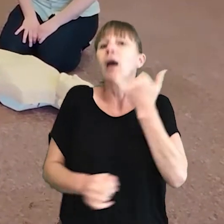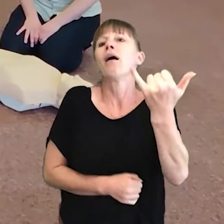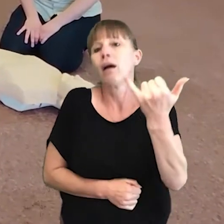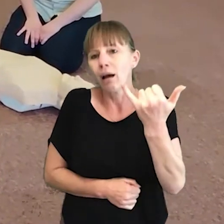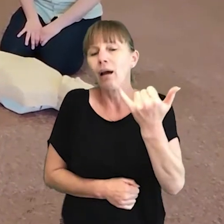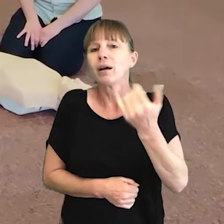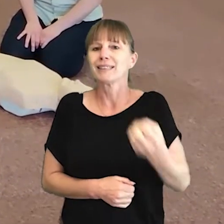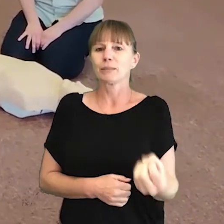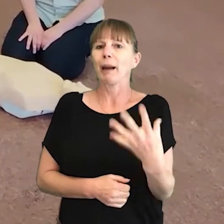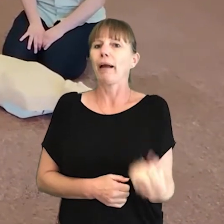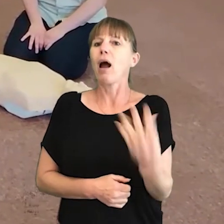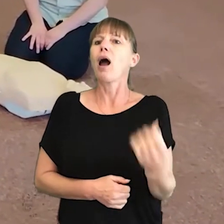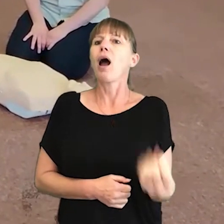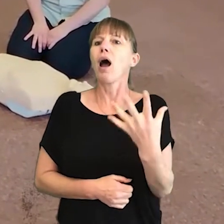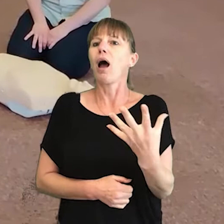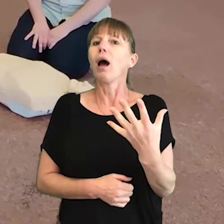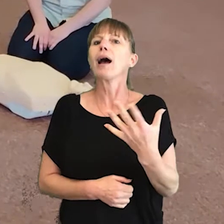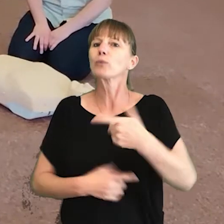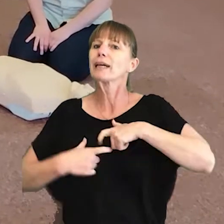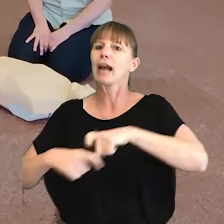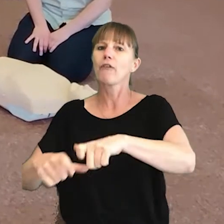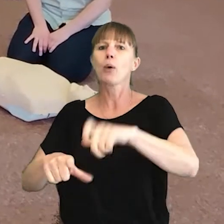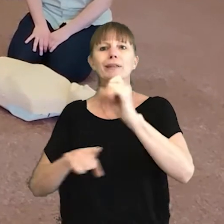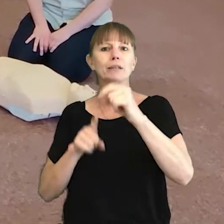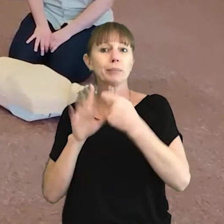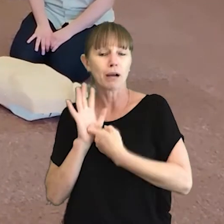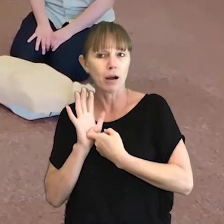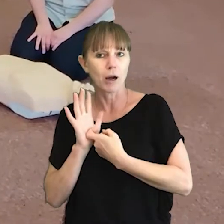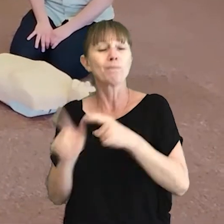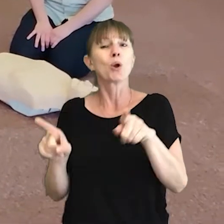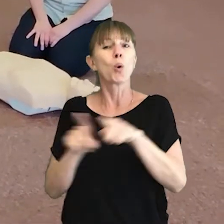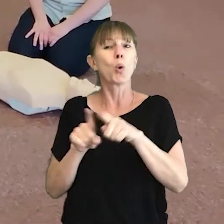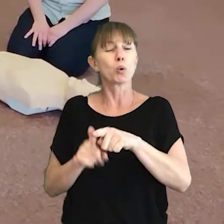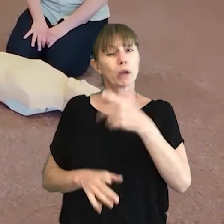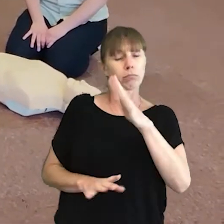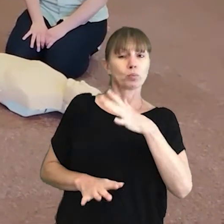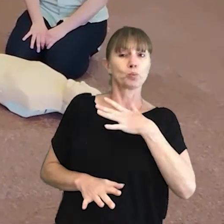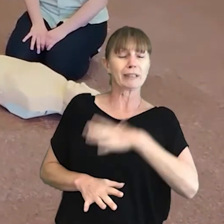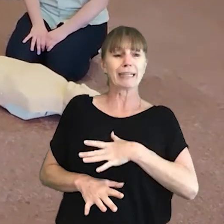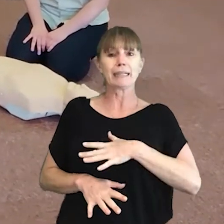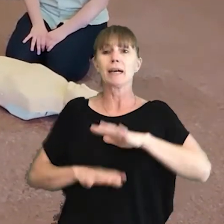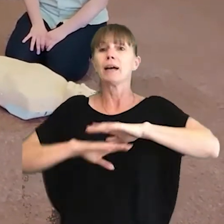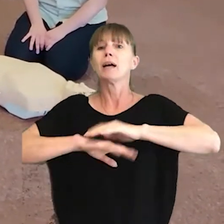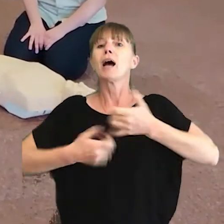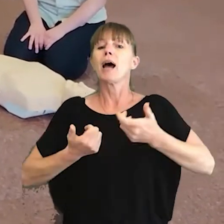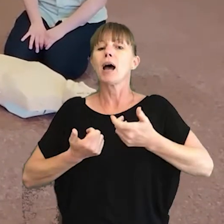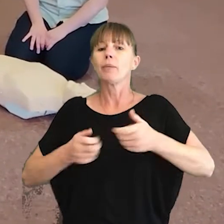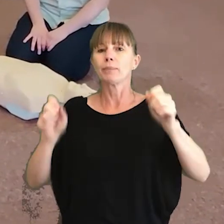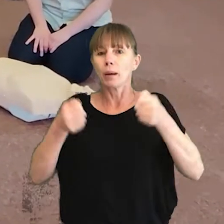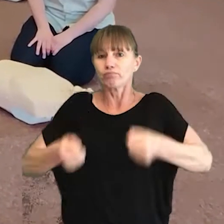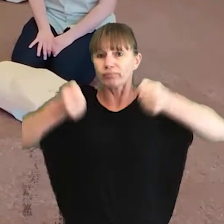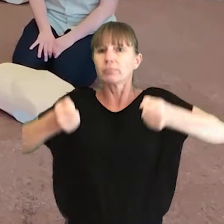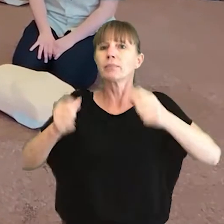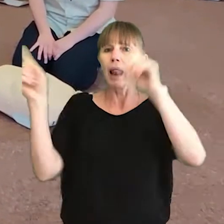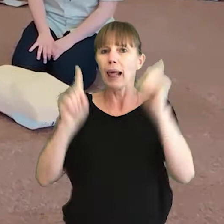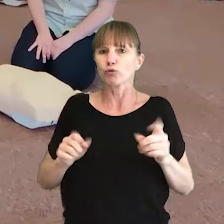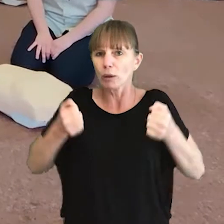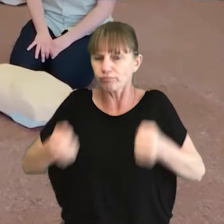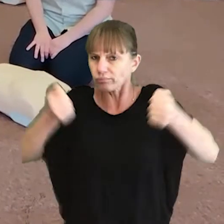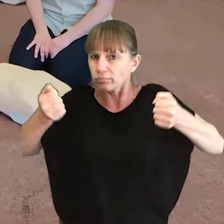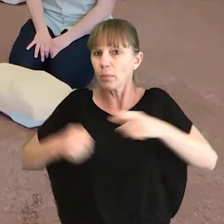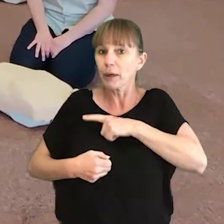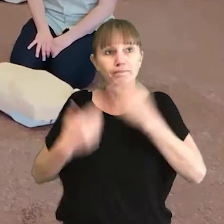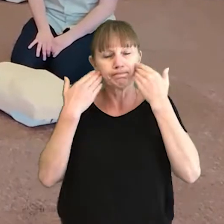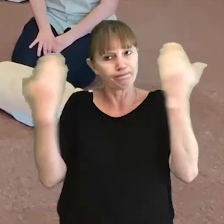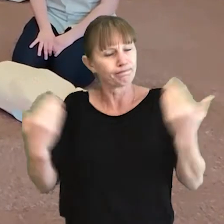onto speaker as we're doing the rest of it. We also need to call for a defib because this is what this casualty will need. We have got one